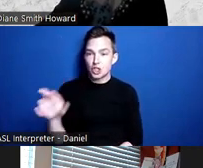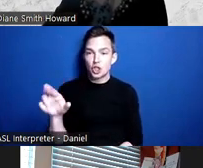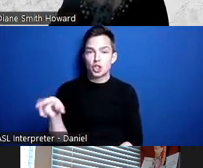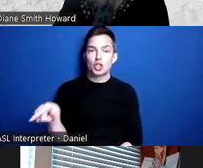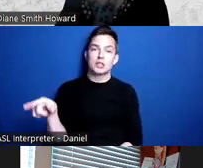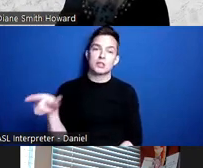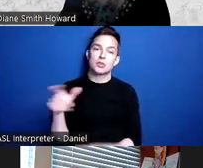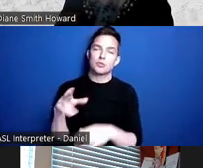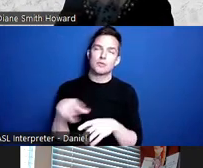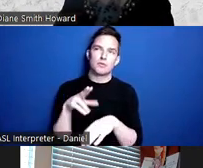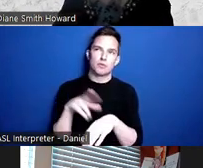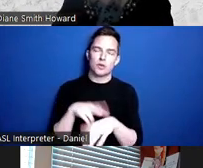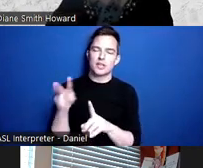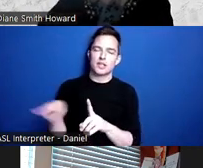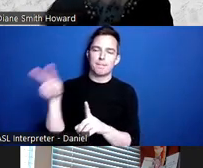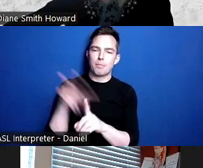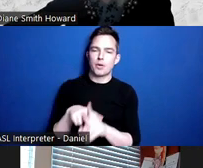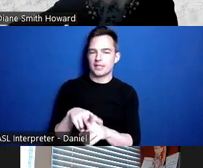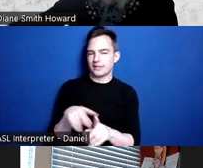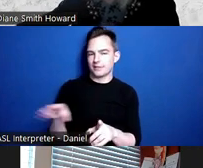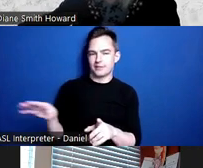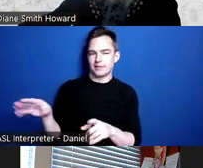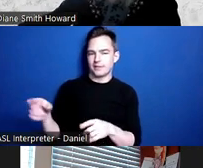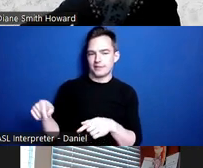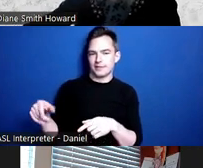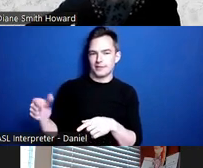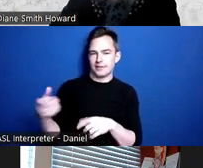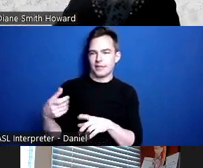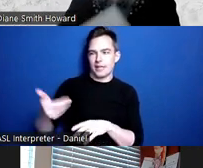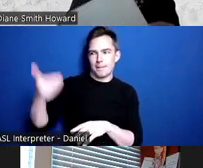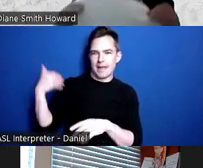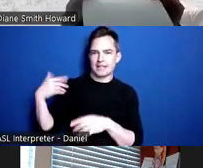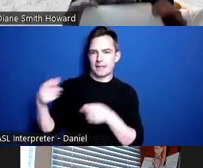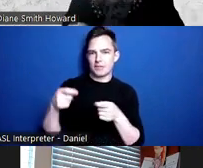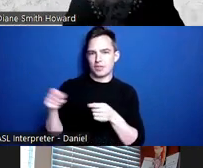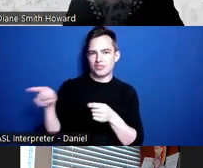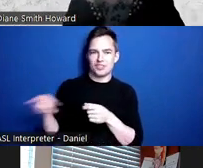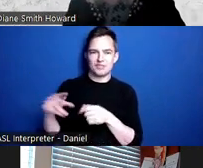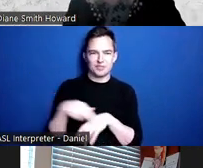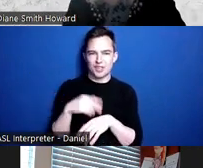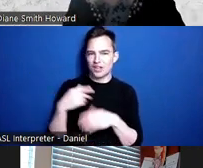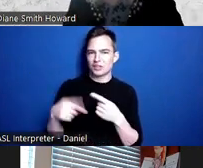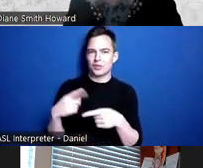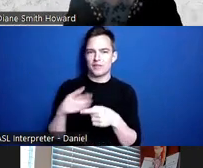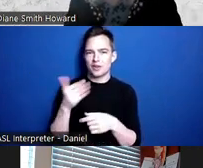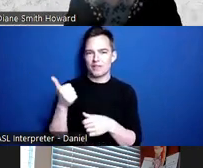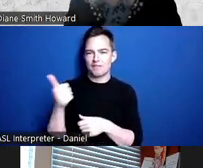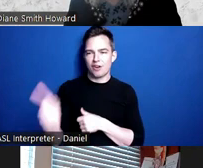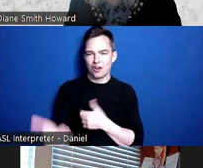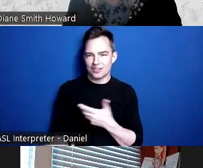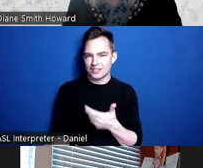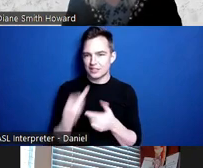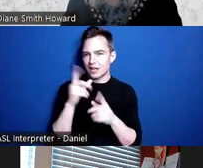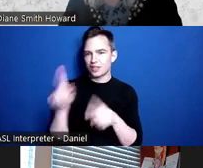course appointed and has been there past administration. So she's not going very far right now, going anywhere right